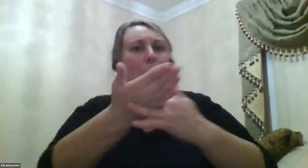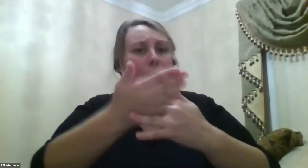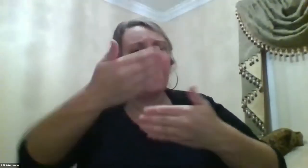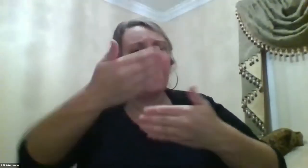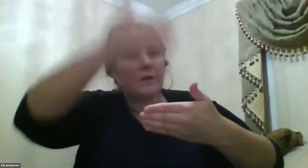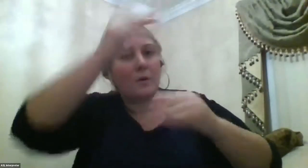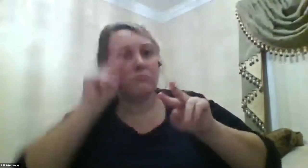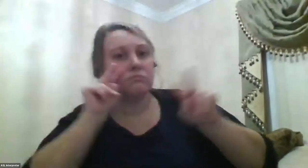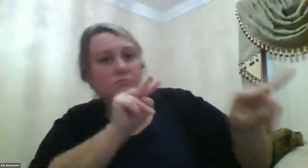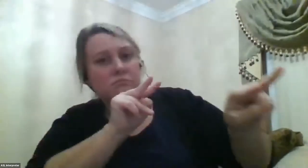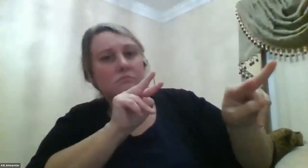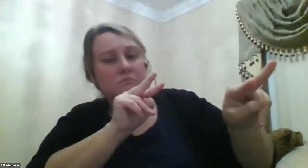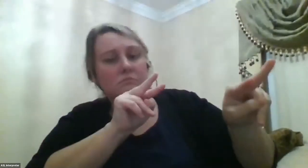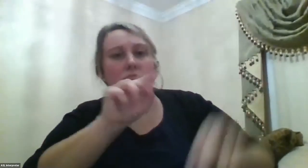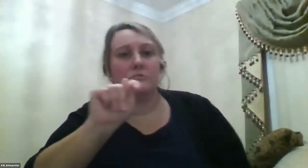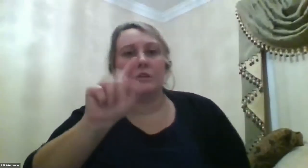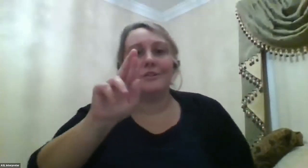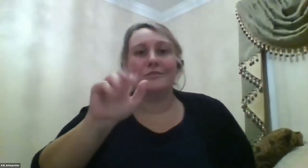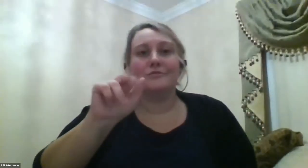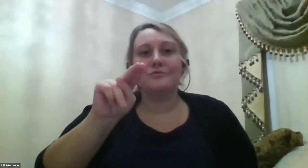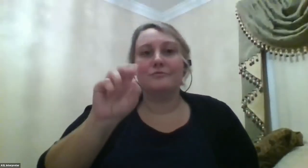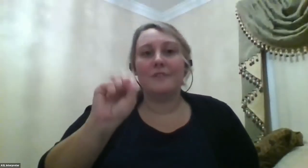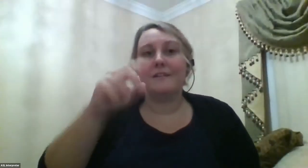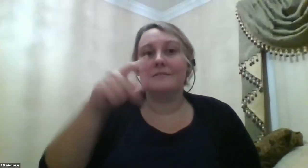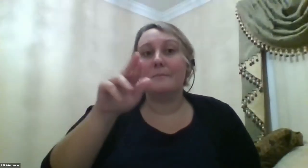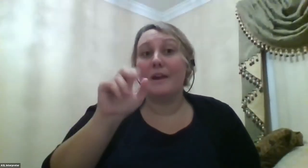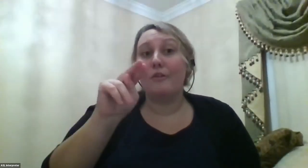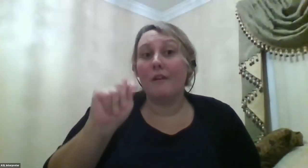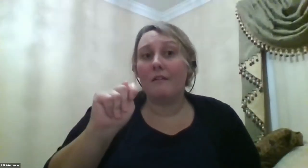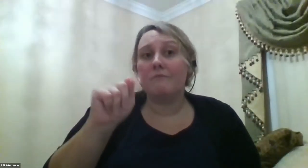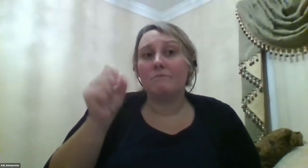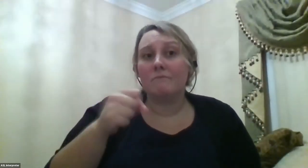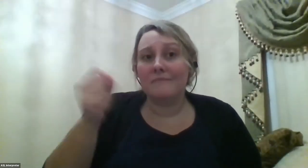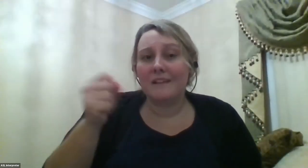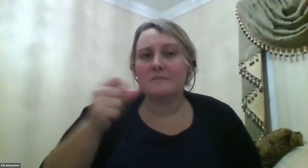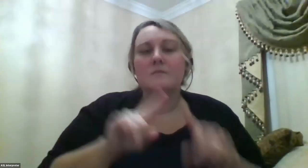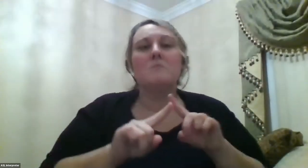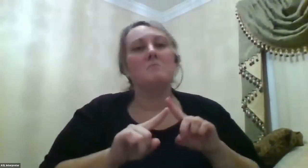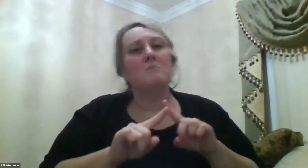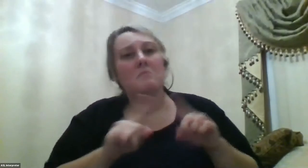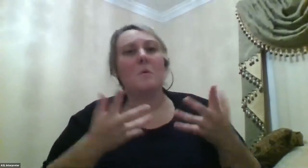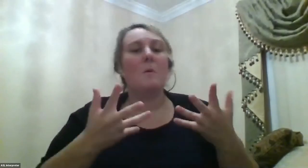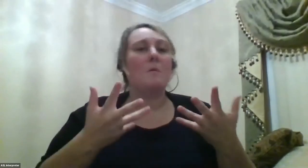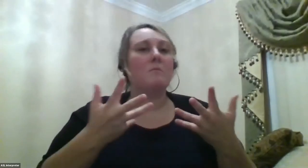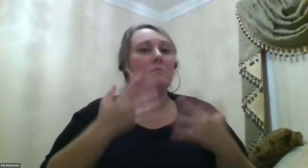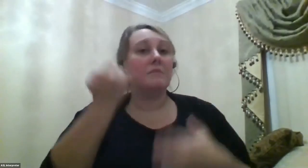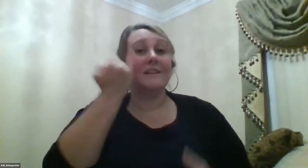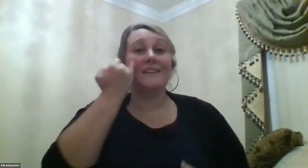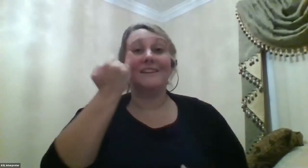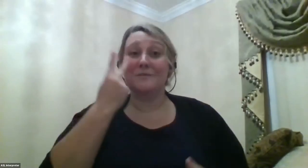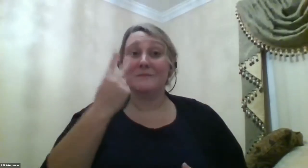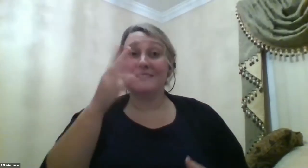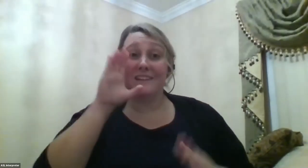idea of an expectation of transparency or truth, especially when they see like a photographic image of a marginalized subject,